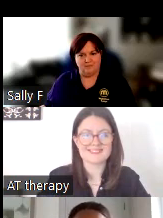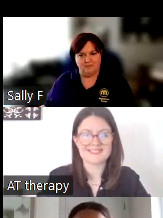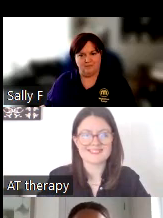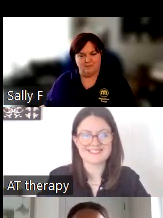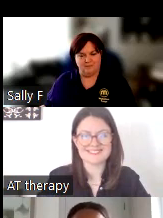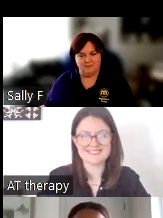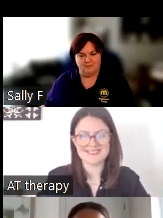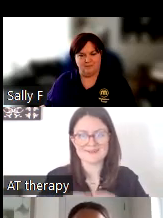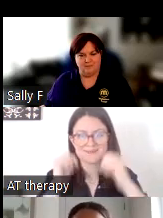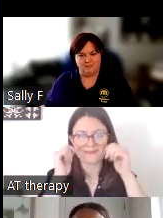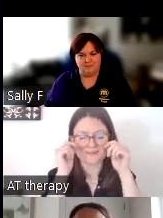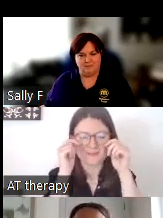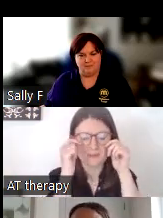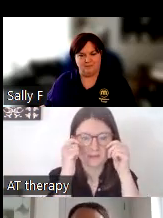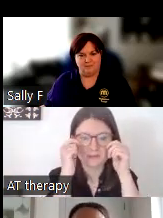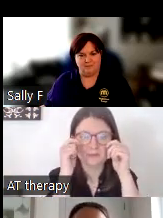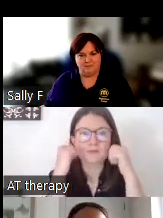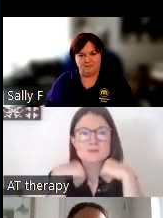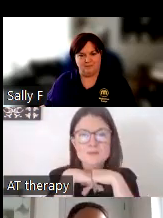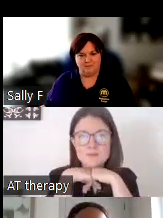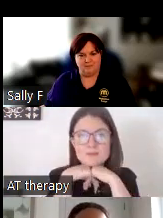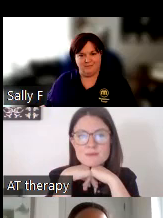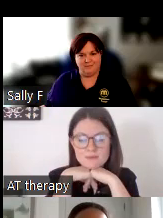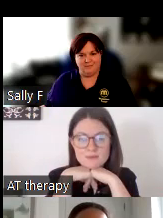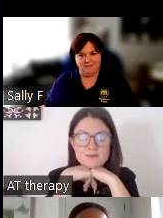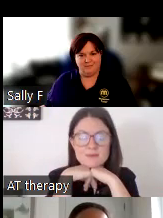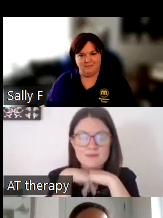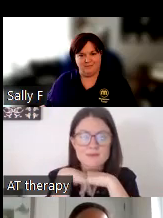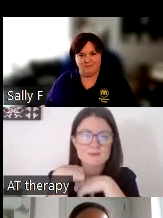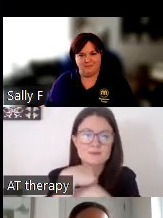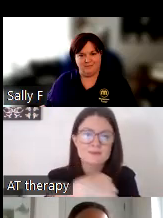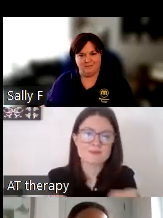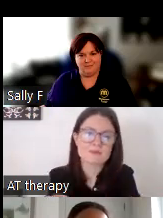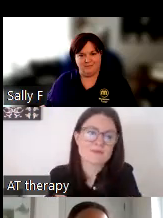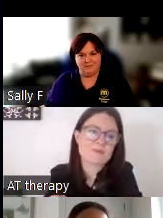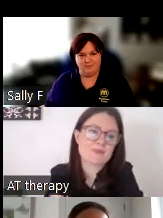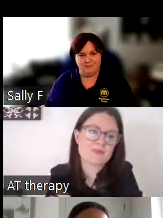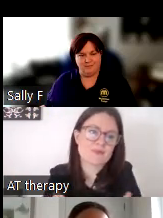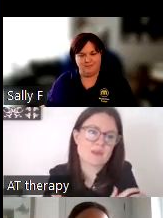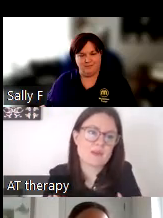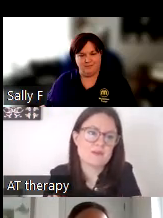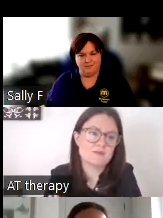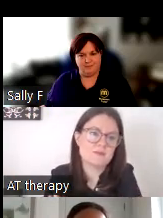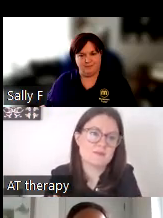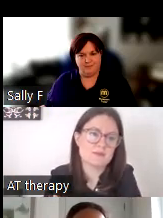about the research. And as I said, there's lots online as well on the website that you can have a look at.